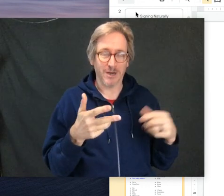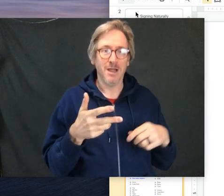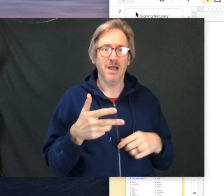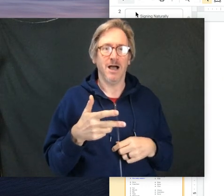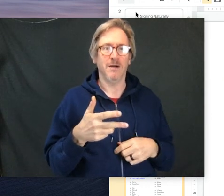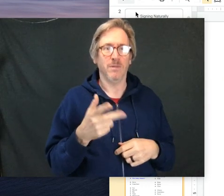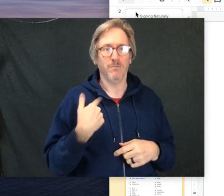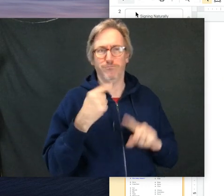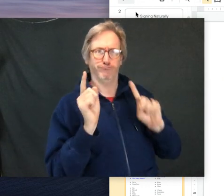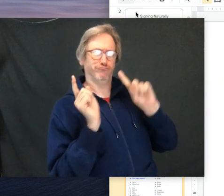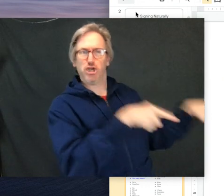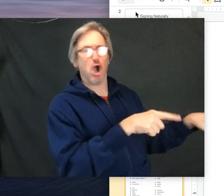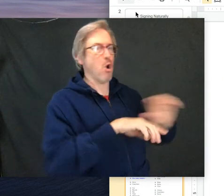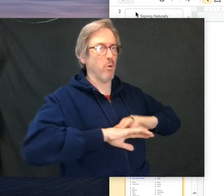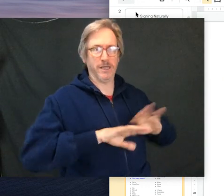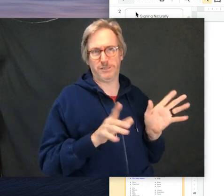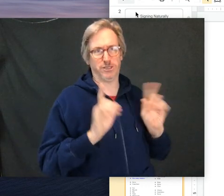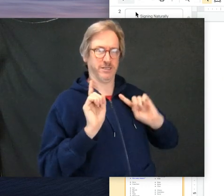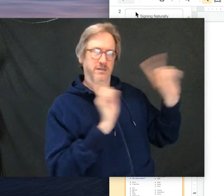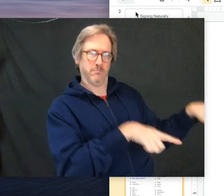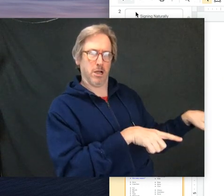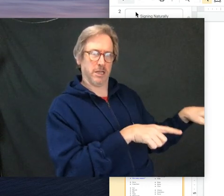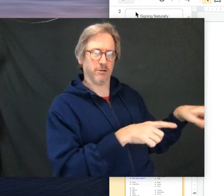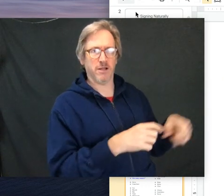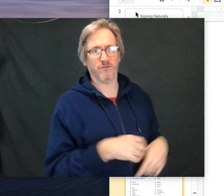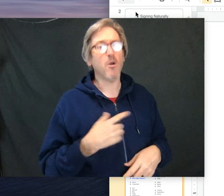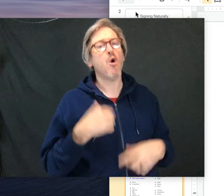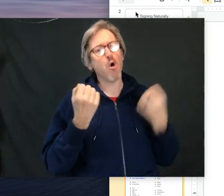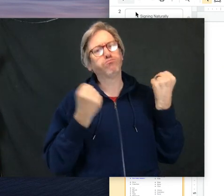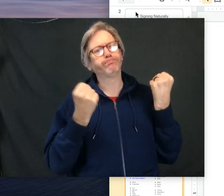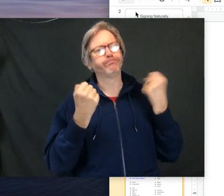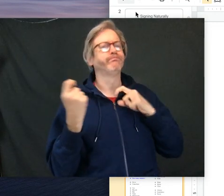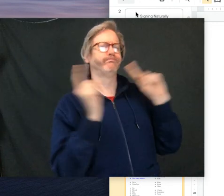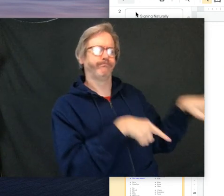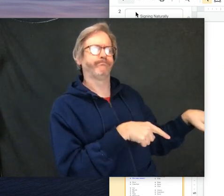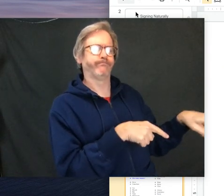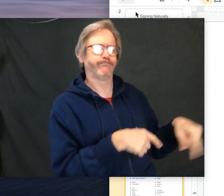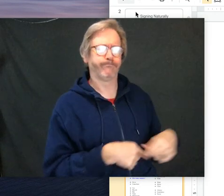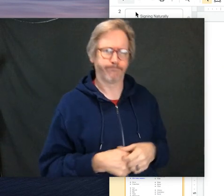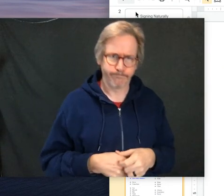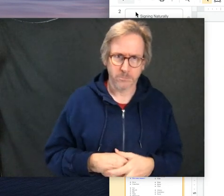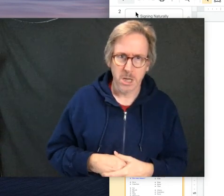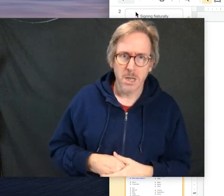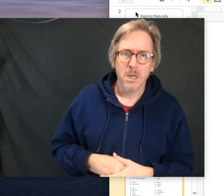whatever. Go is just a clear enough verb.